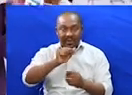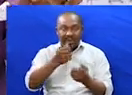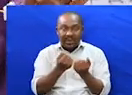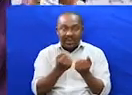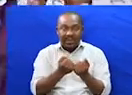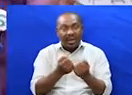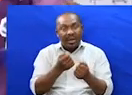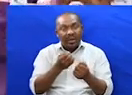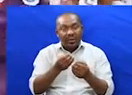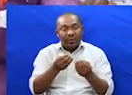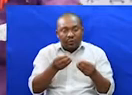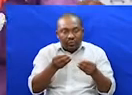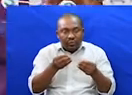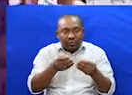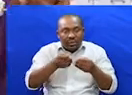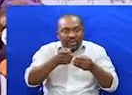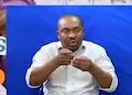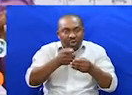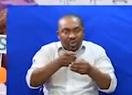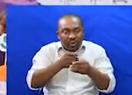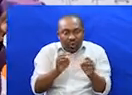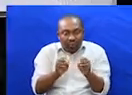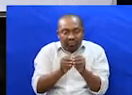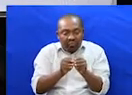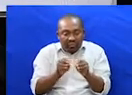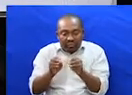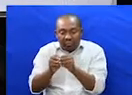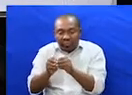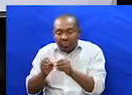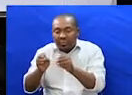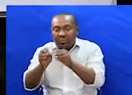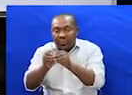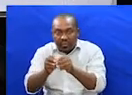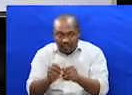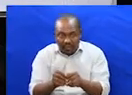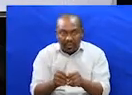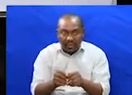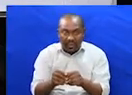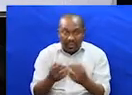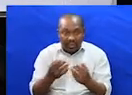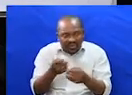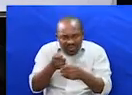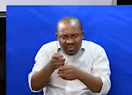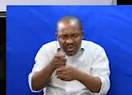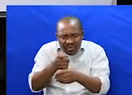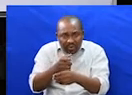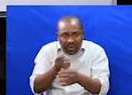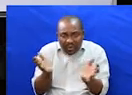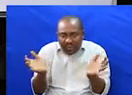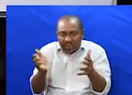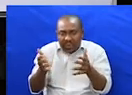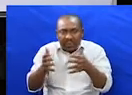of smaller compounds. Smaller things.